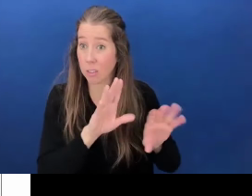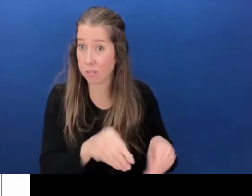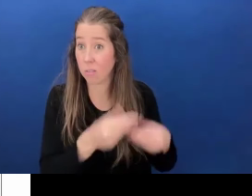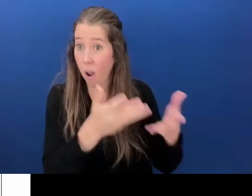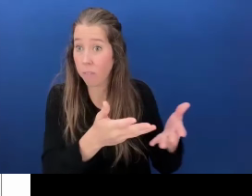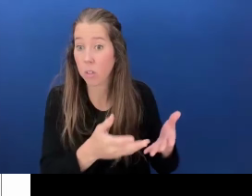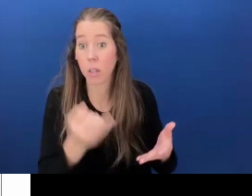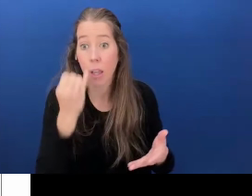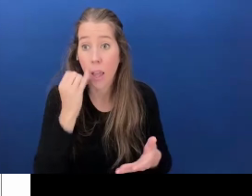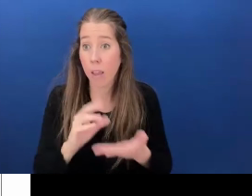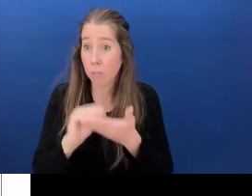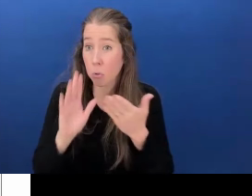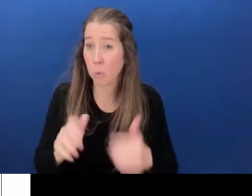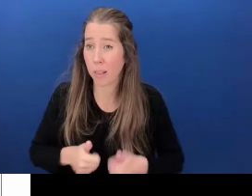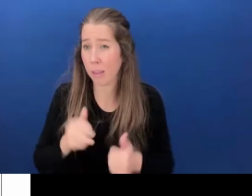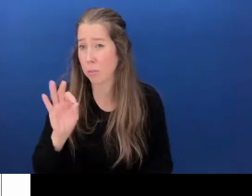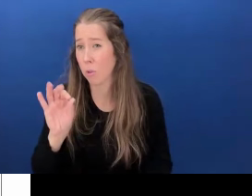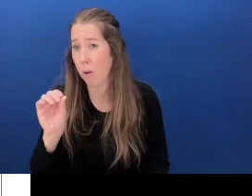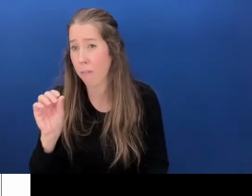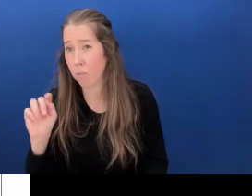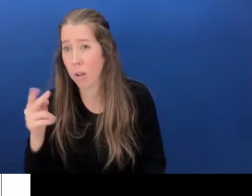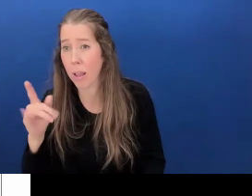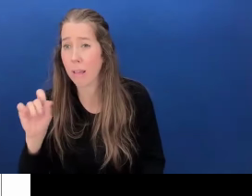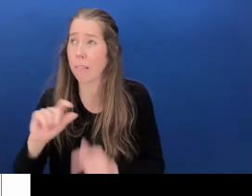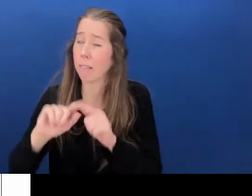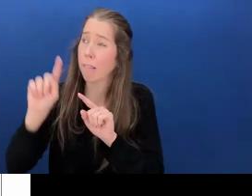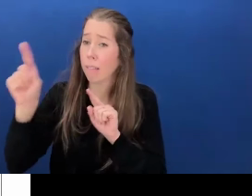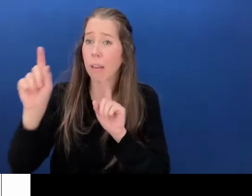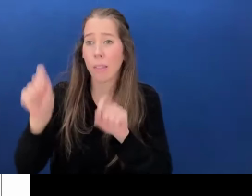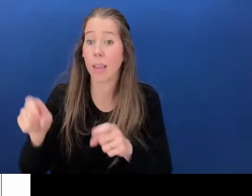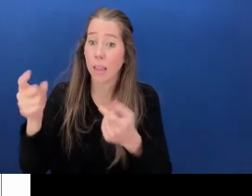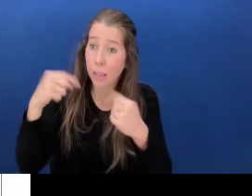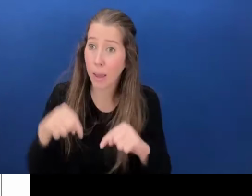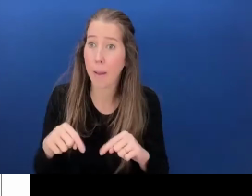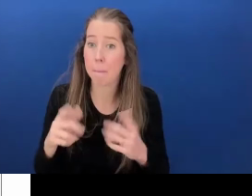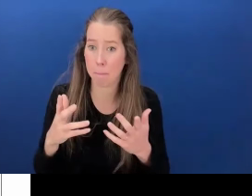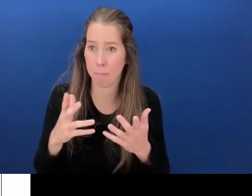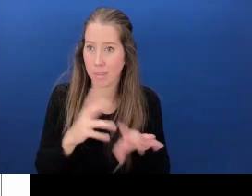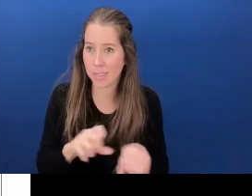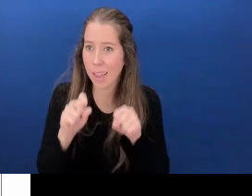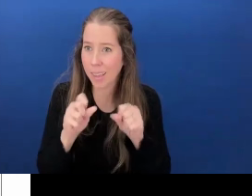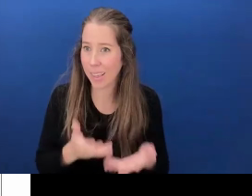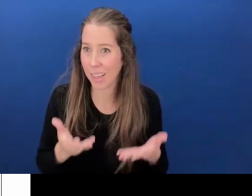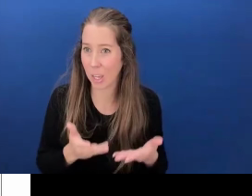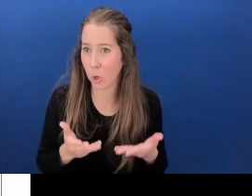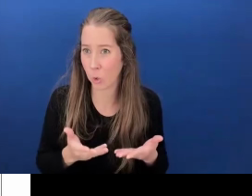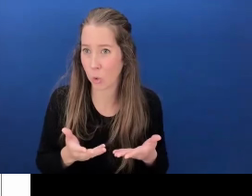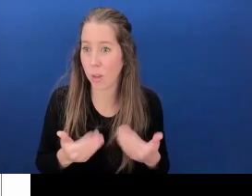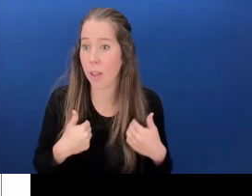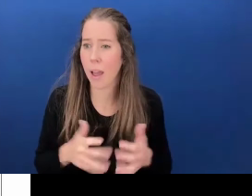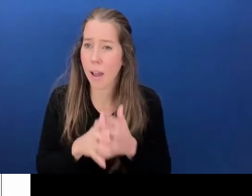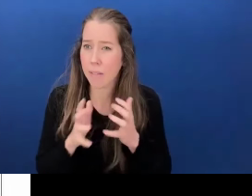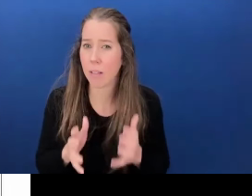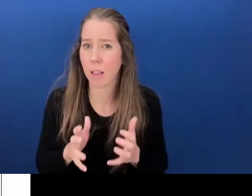student up in the foothills who's doing HiSET preparation on their own, that they could eventually come and just take their test here with us. They have a lot of